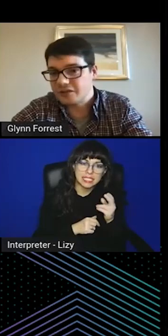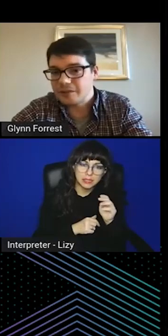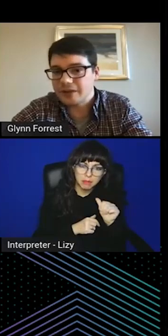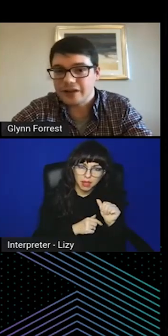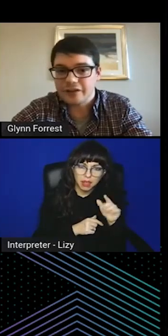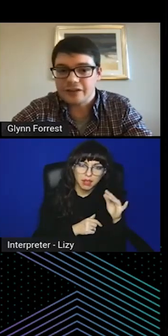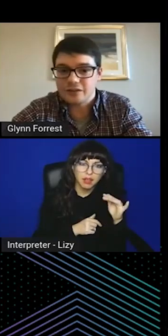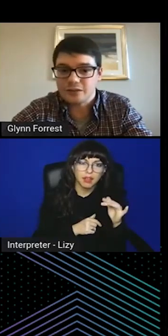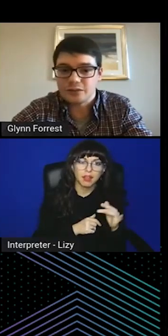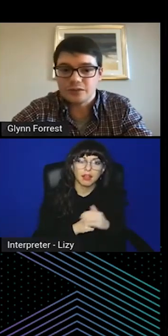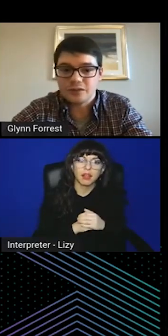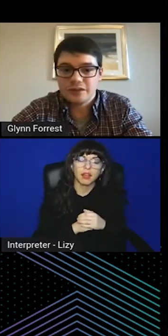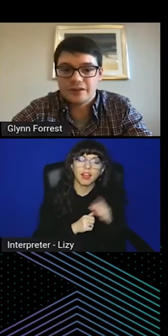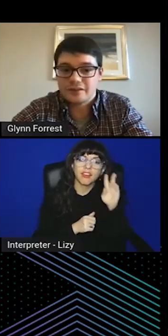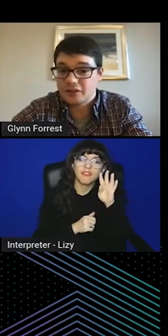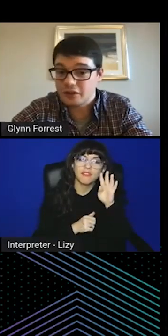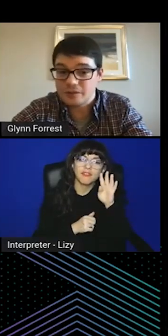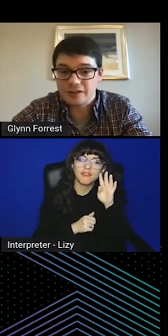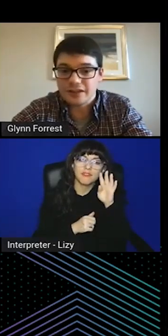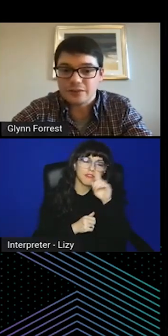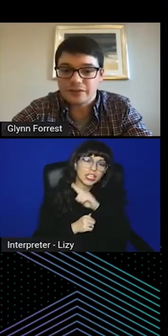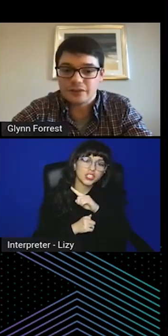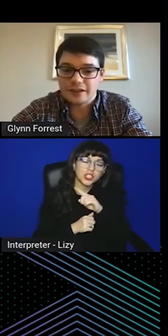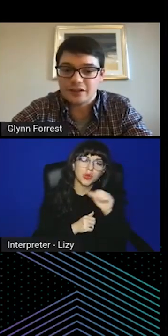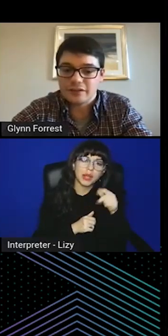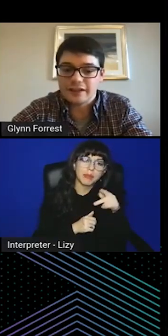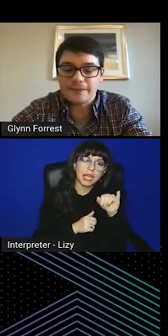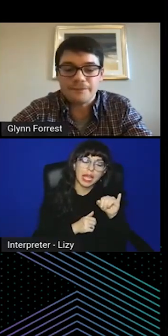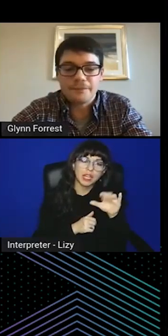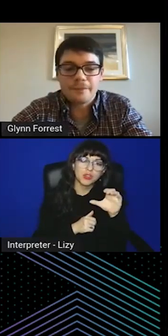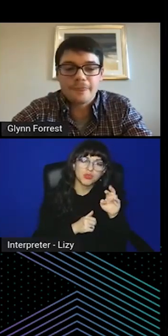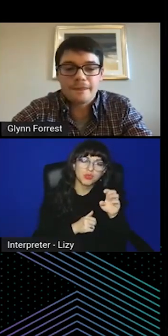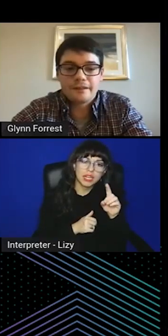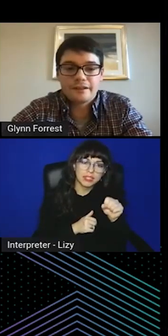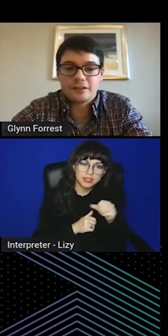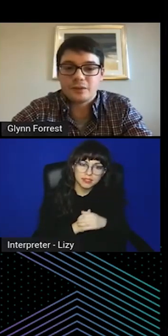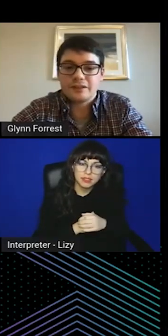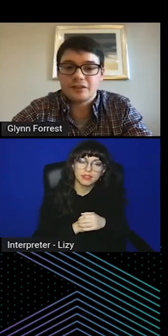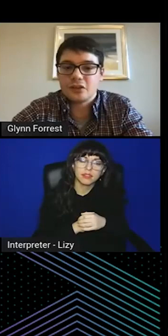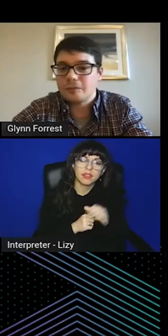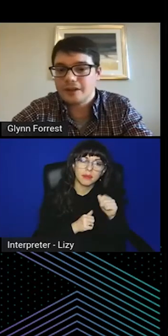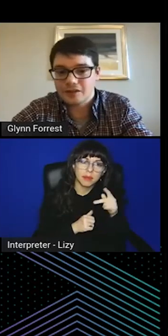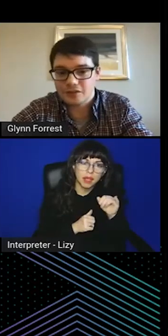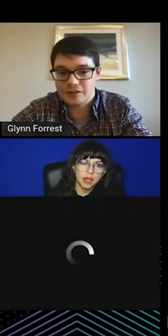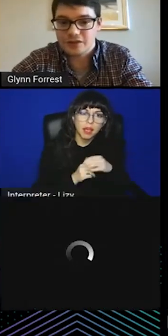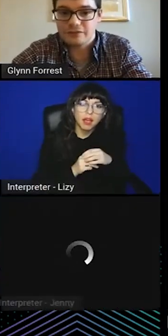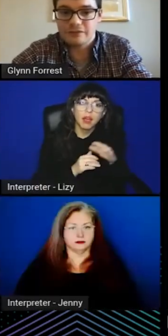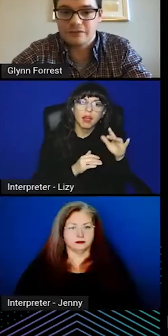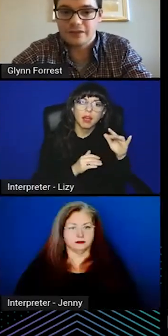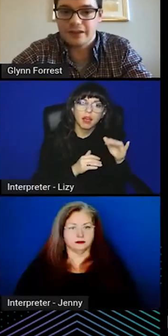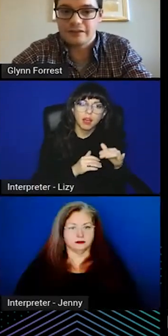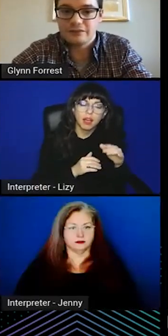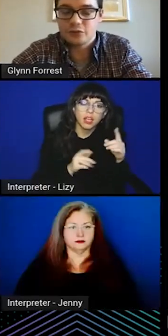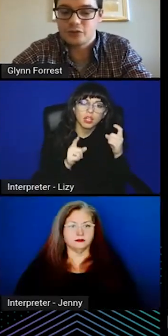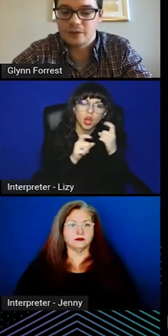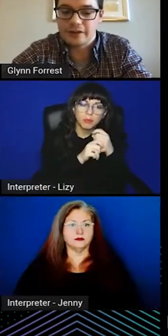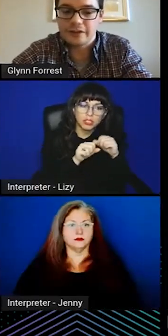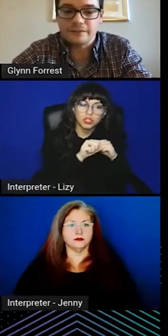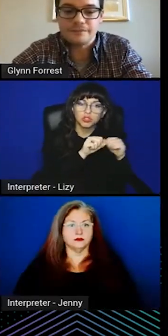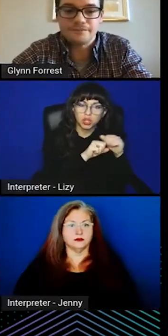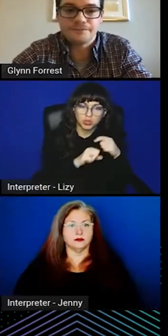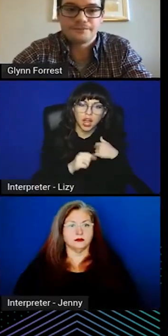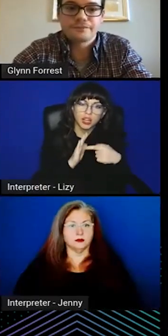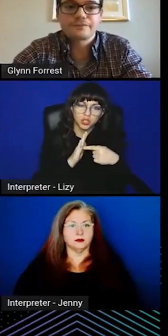fictional API credentials, this encryption key that we've looked at already, as well as this complex structure that I showed you